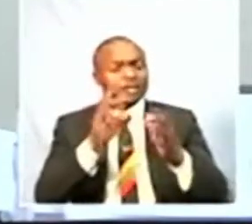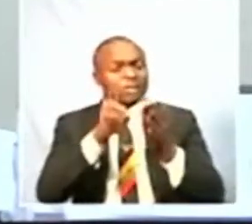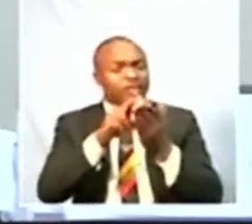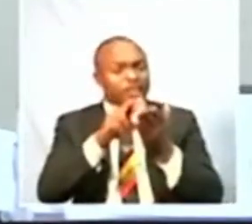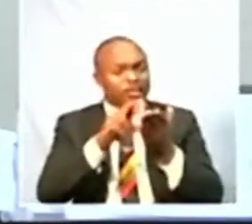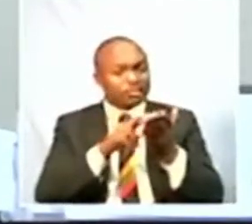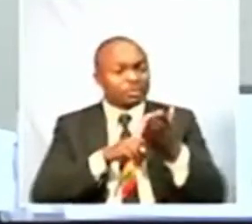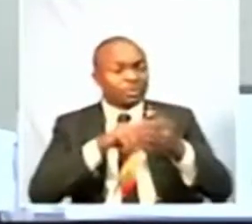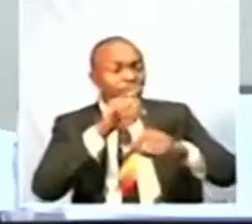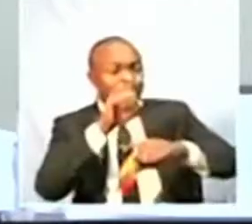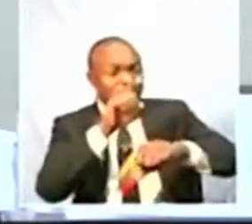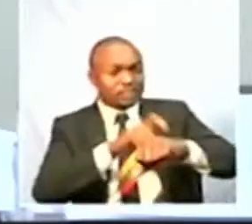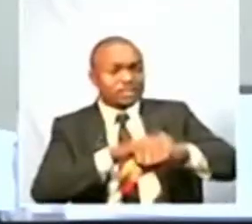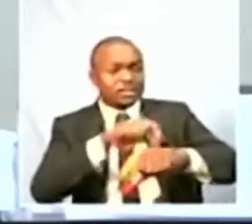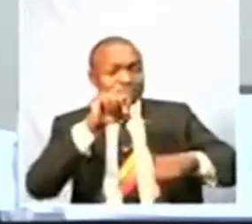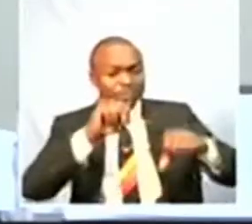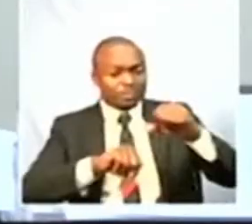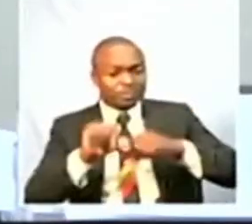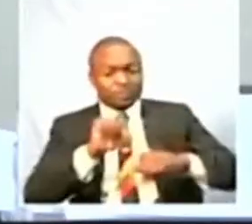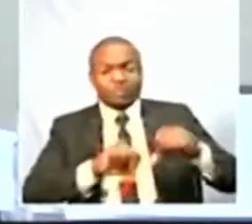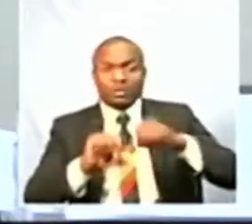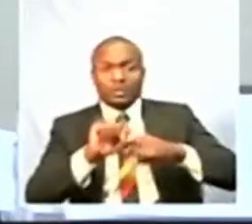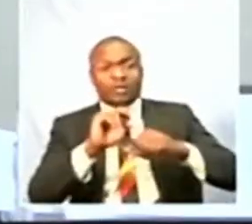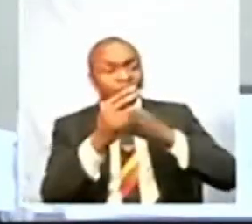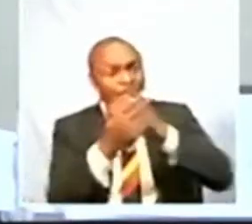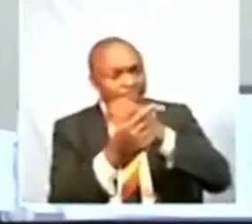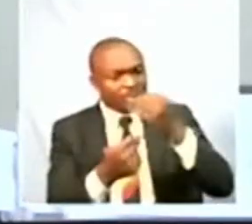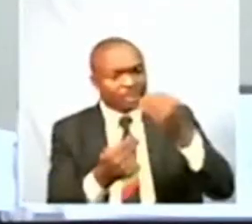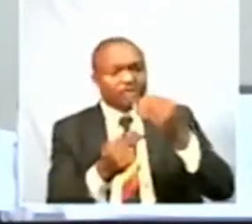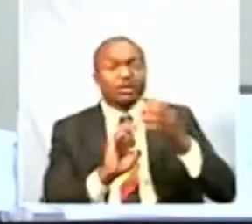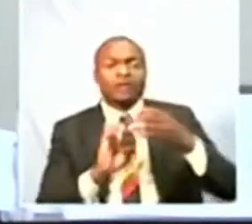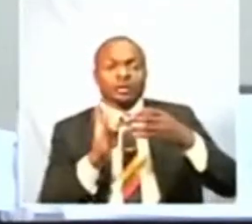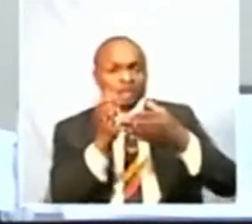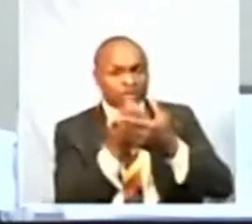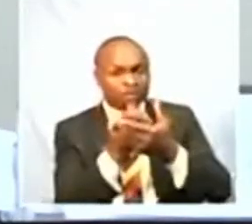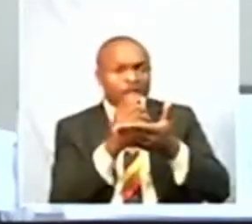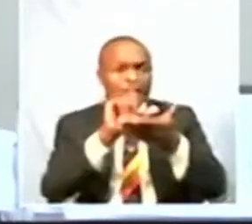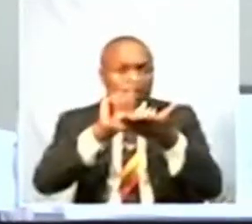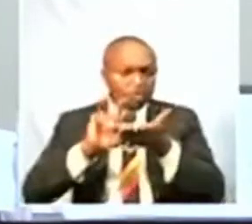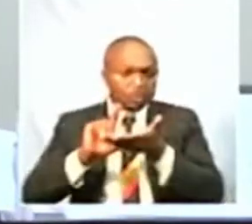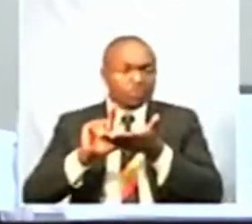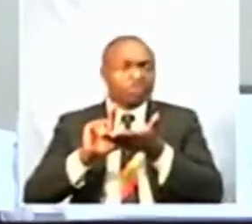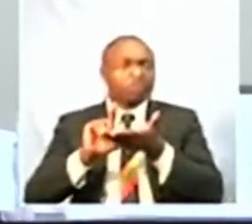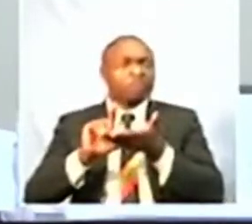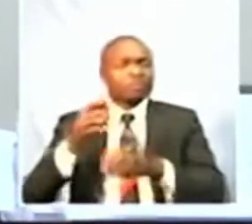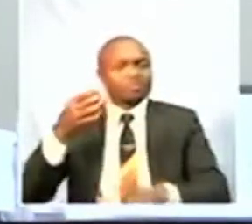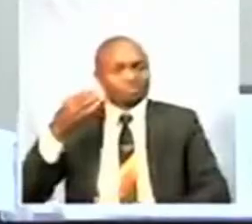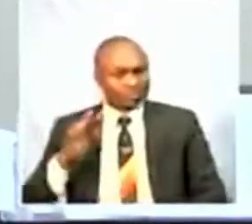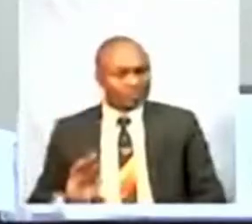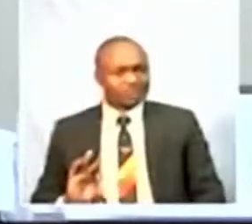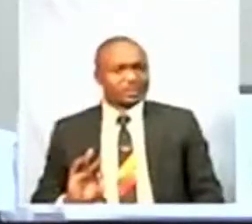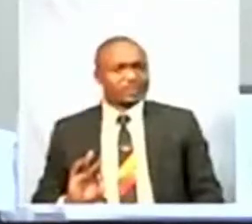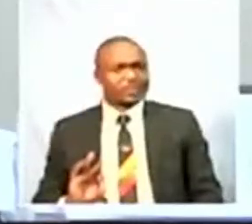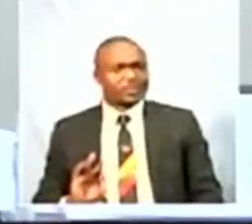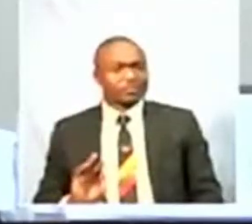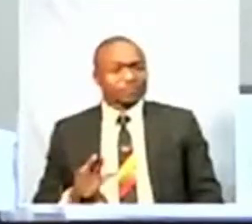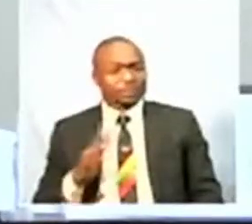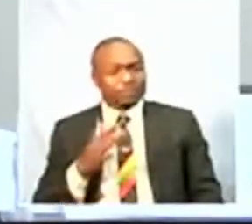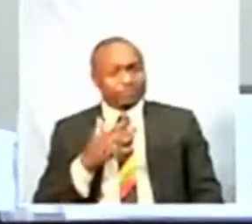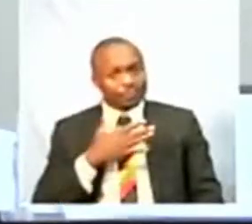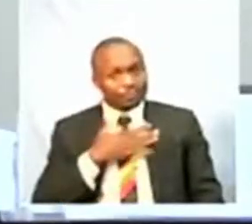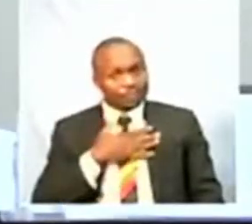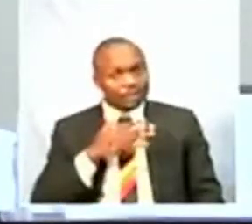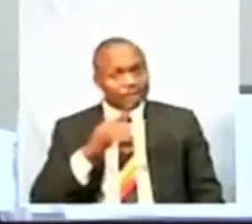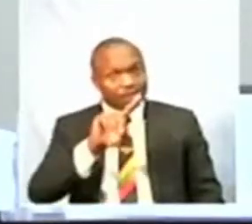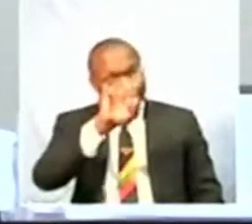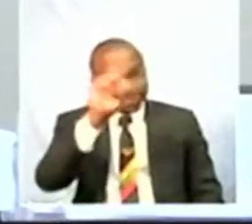audit, the banks were not the banks were engaging the loan beneficiaries. My question, which one